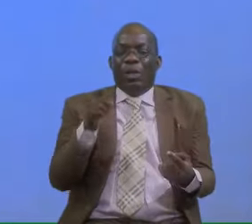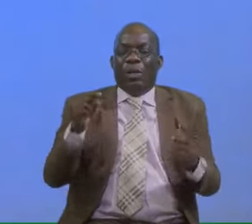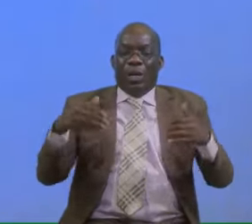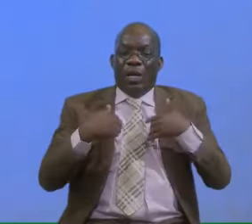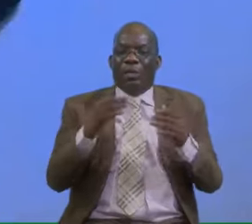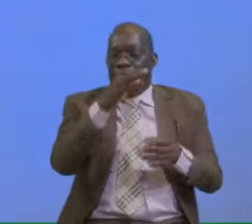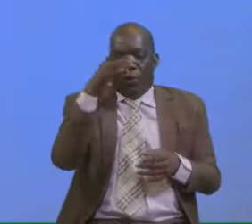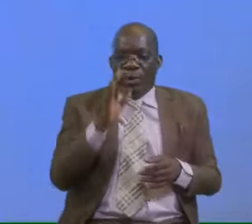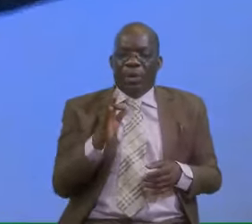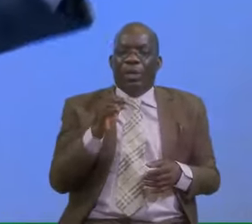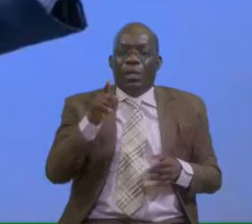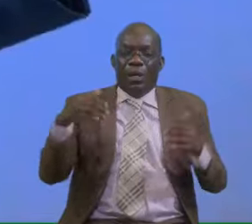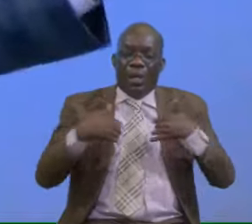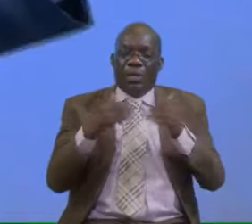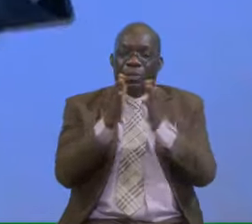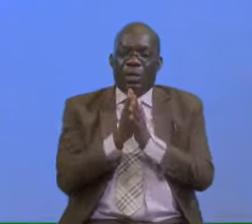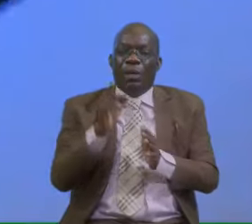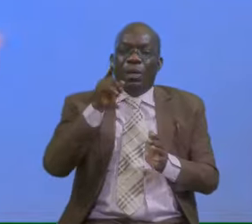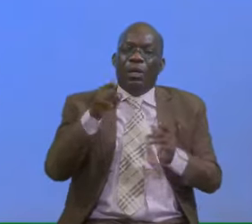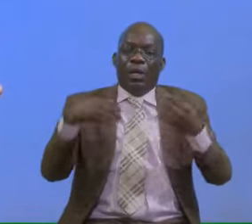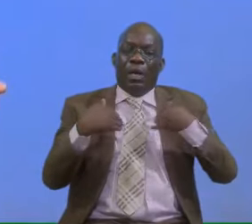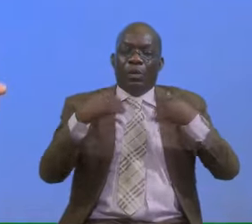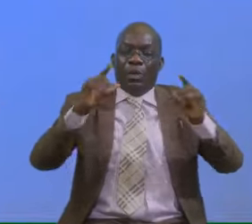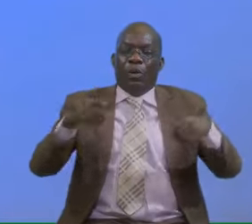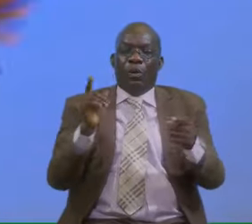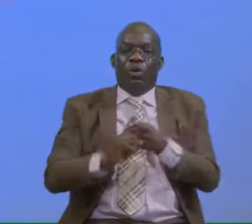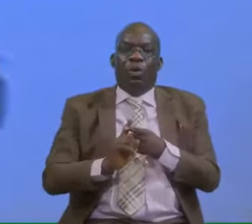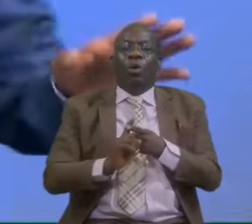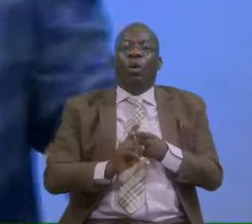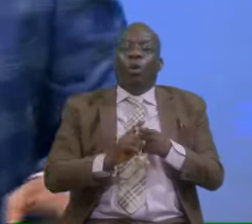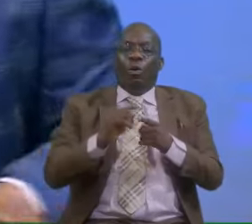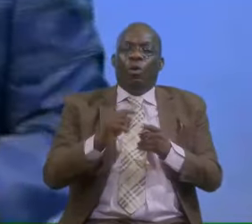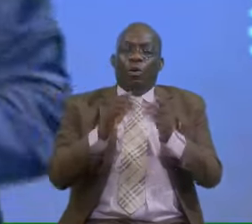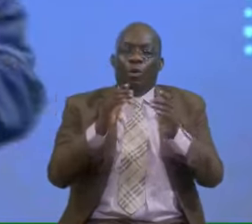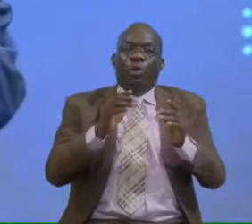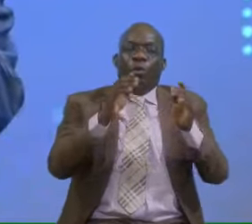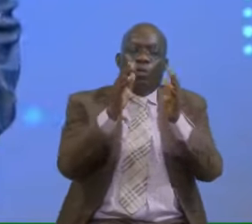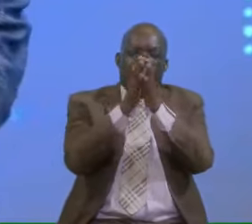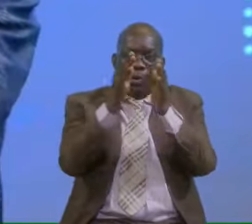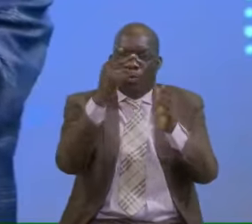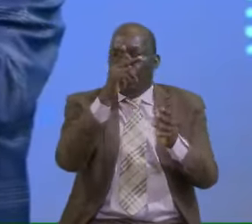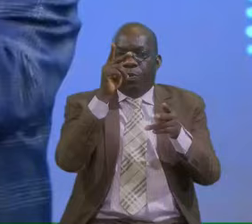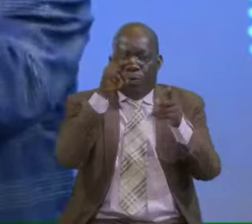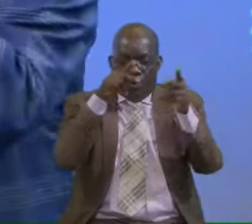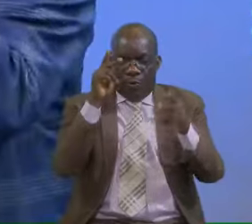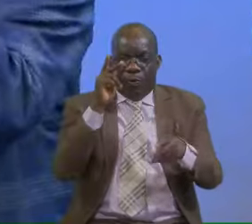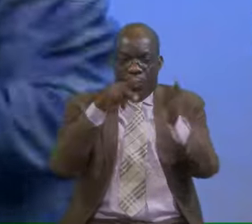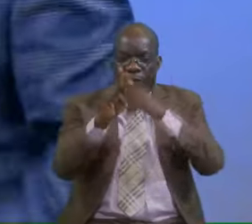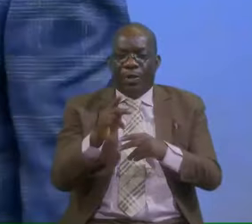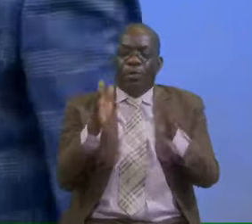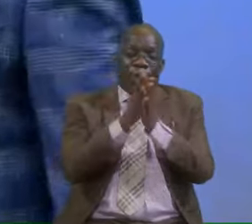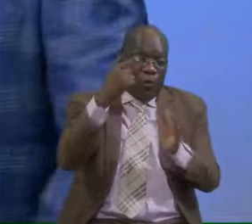has prayed, he has gone to pray for me, prophets. He has gone everywhere, and yet